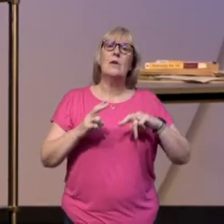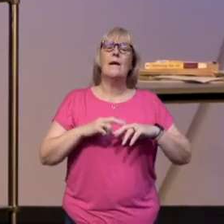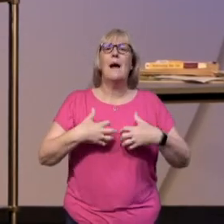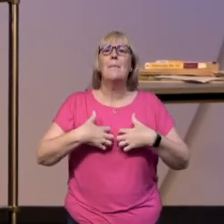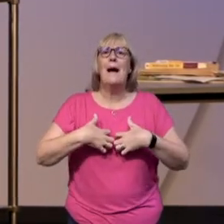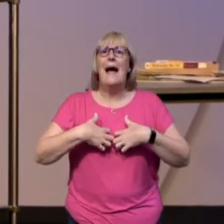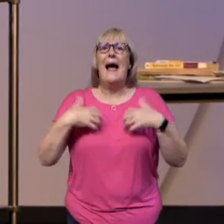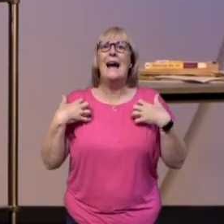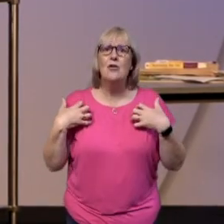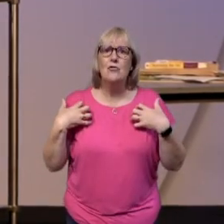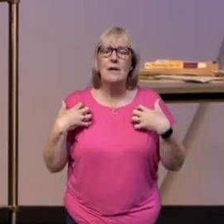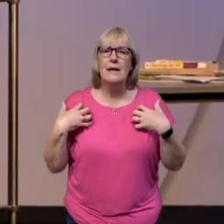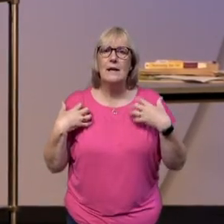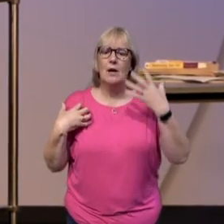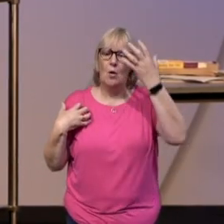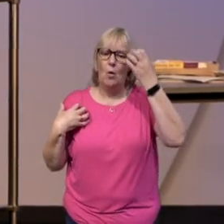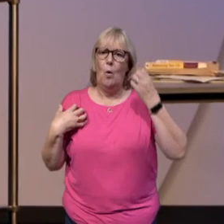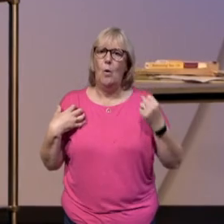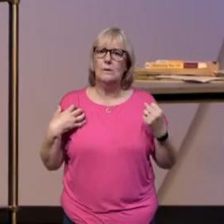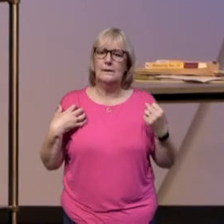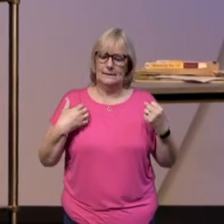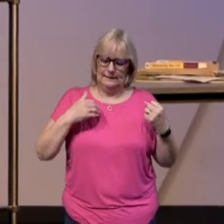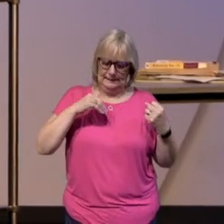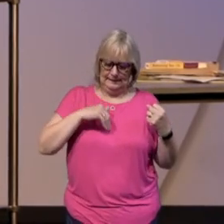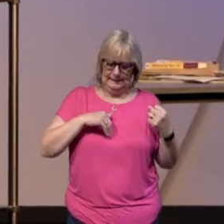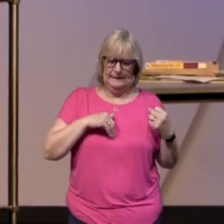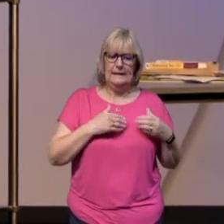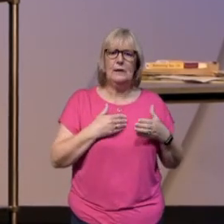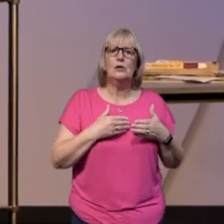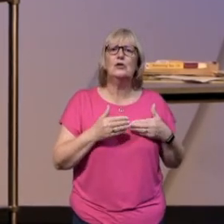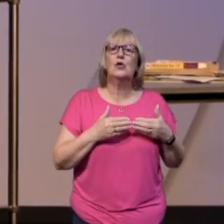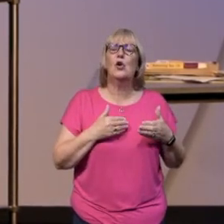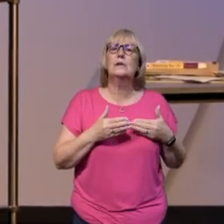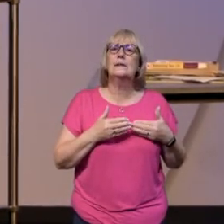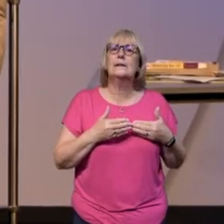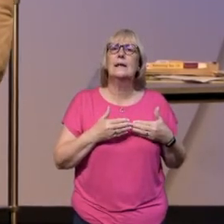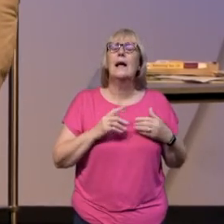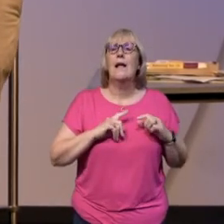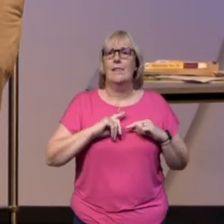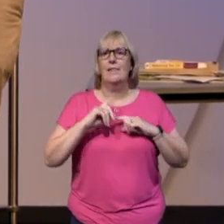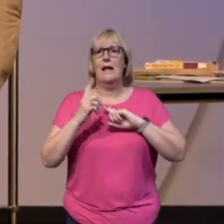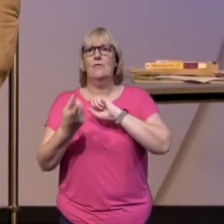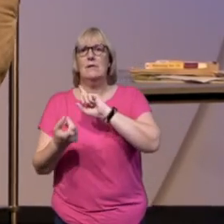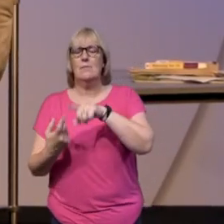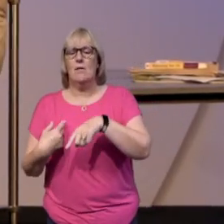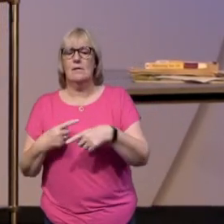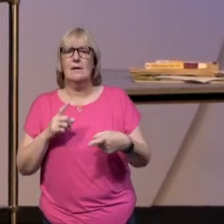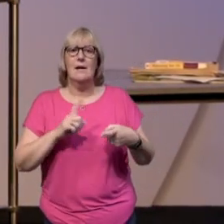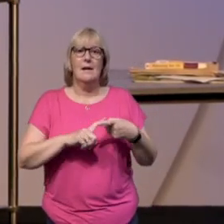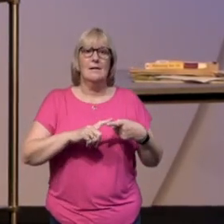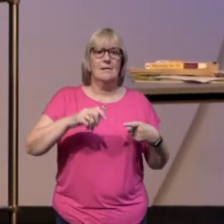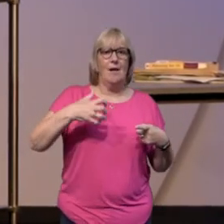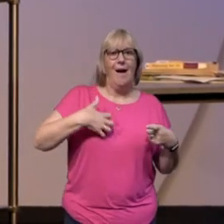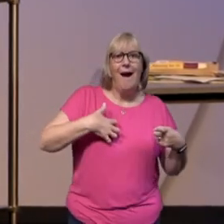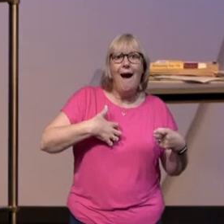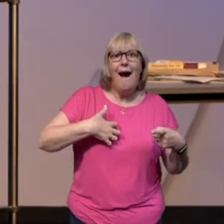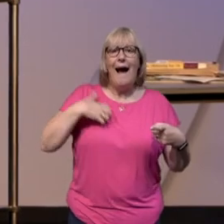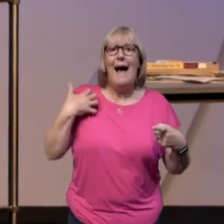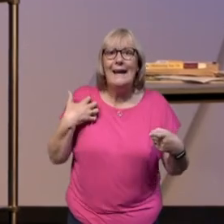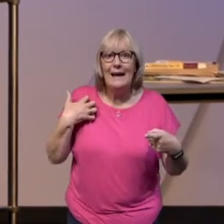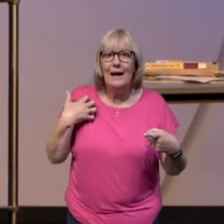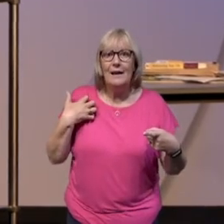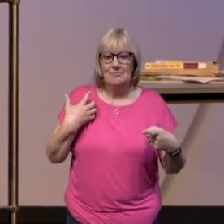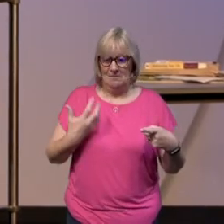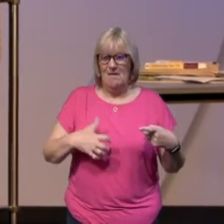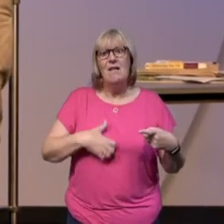going to deal with it internally. So I go, acknowledge, absorb, respond. I have got a temper. I can't afford to lose